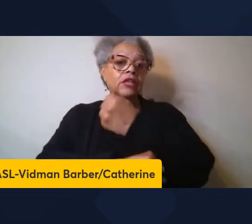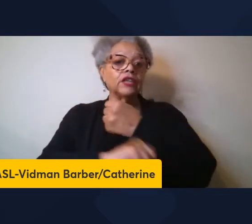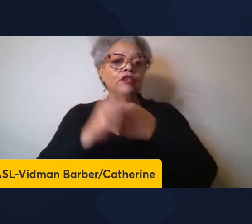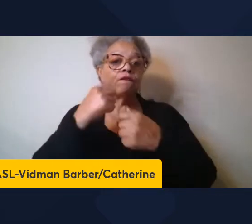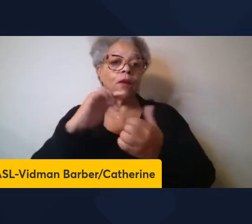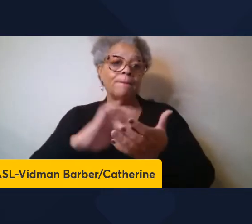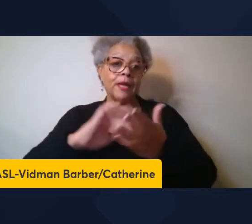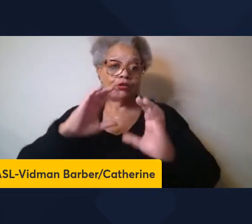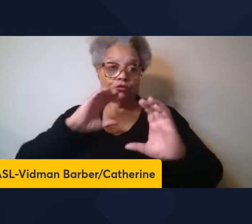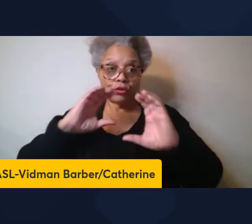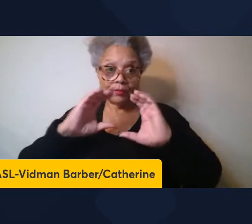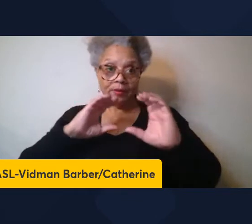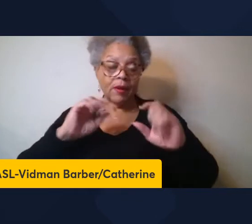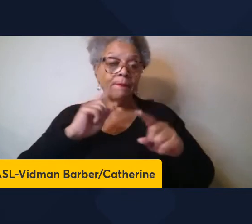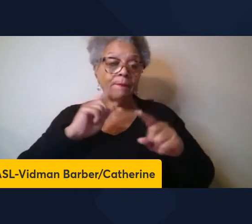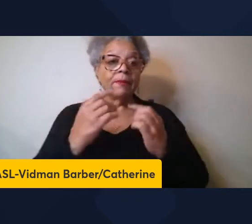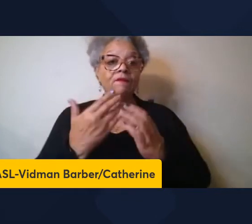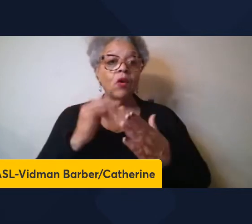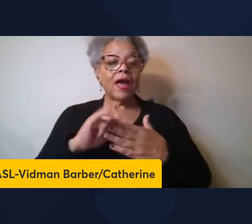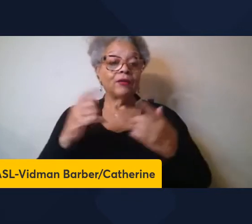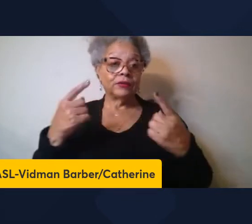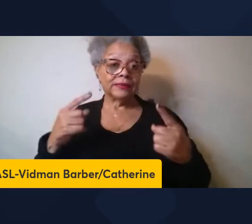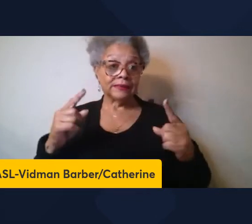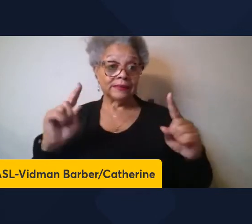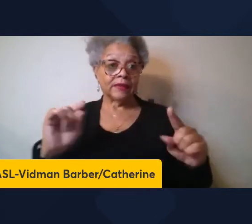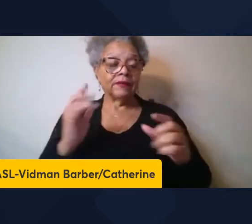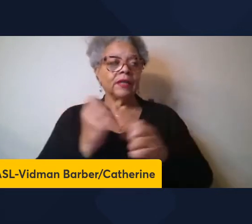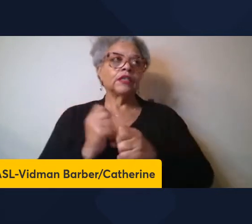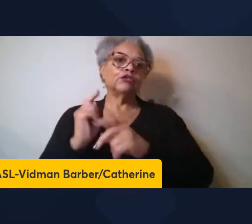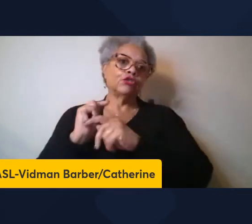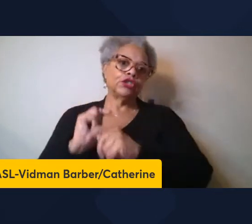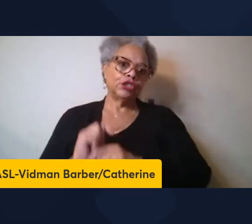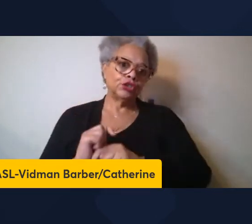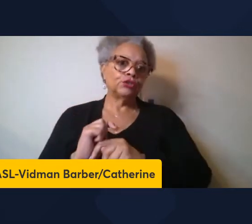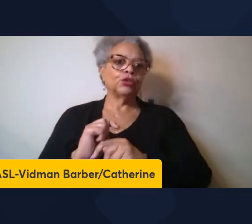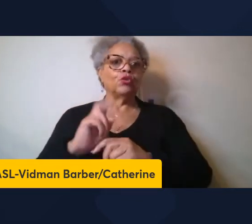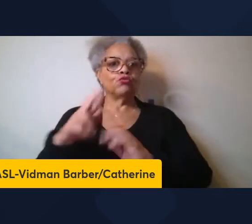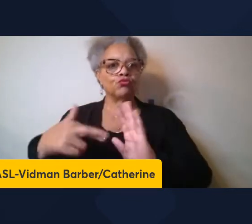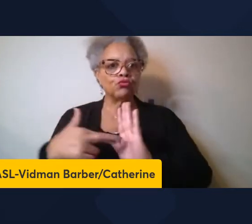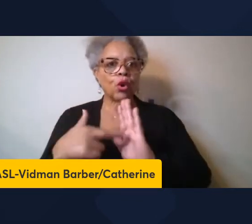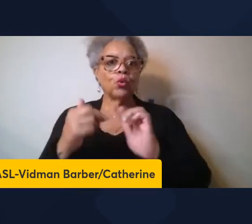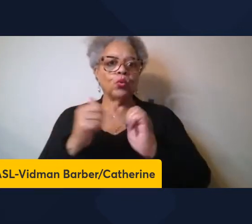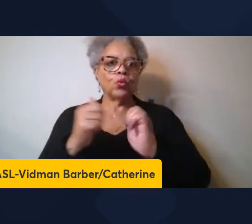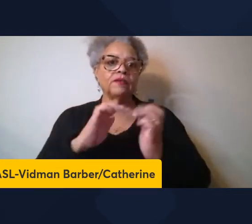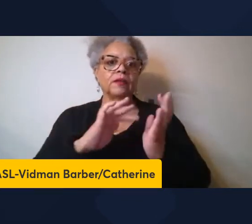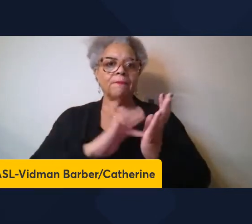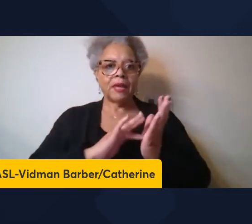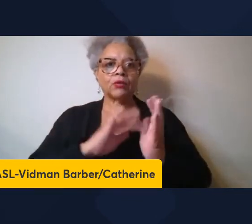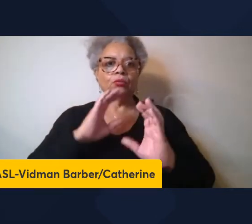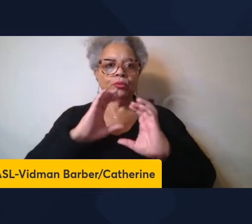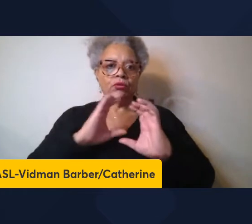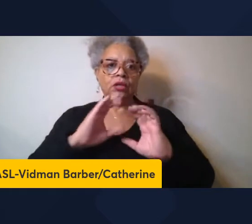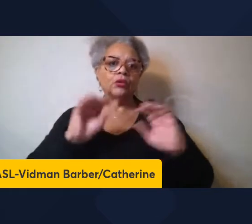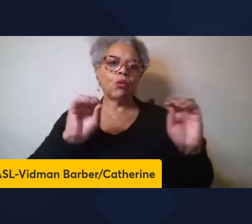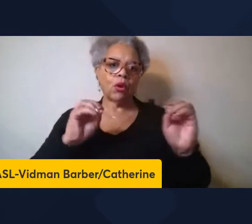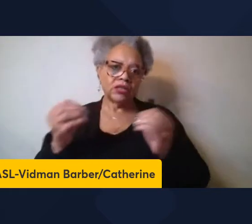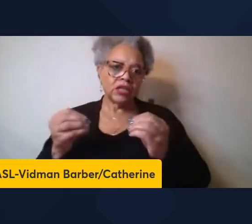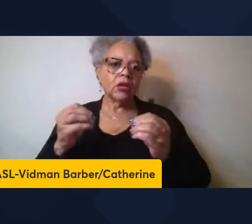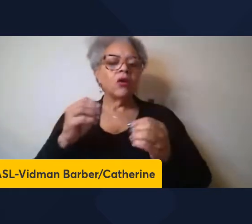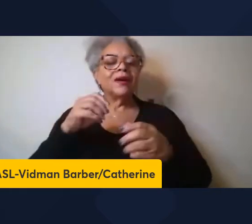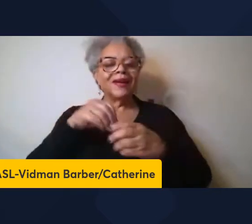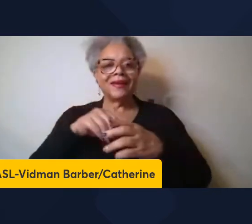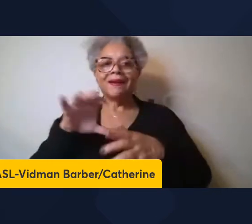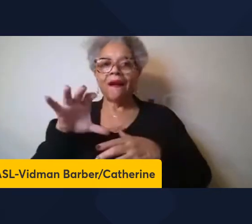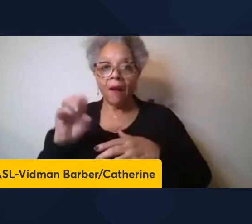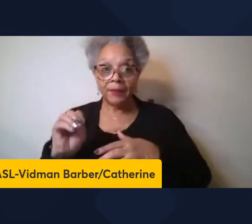But before I would successfully get a traditional role with a medical communications organization or within a